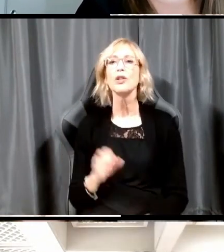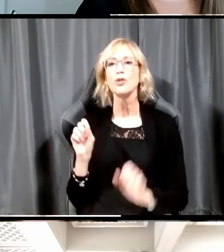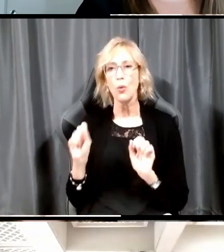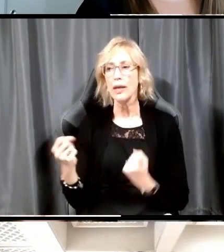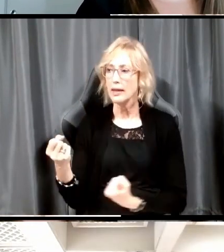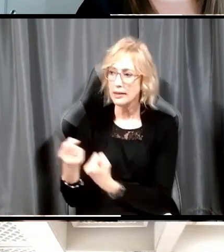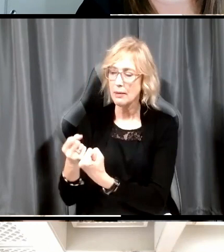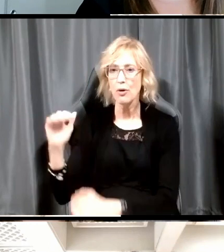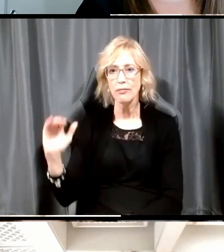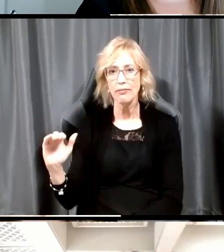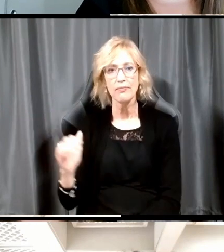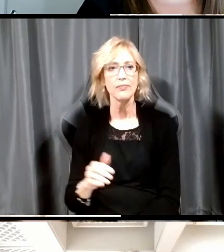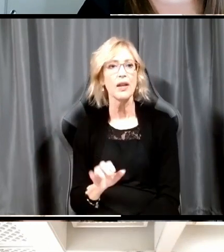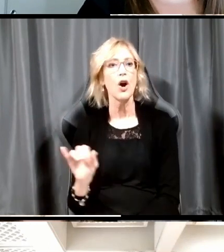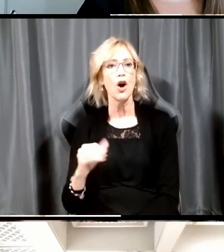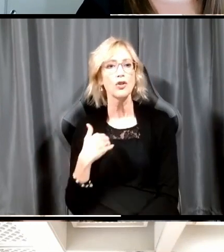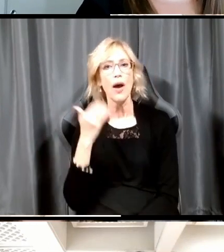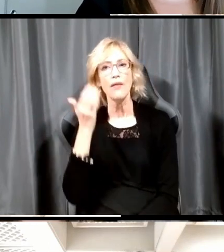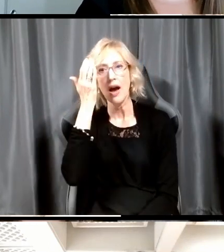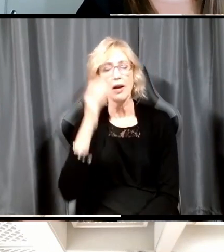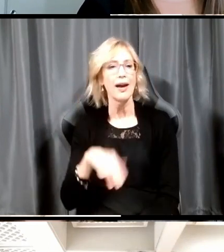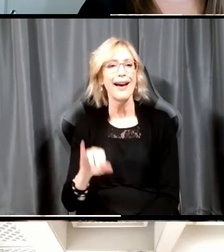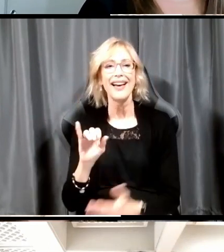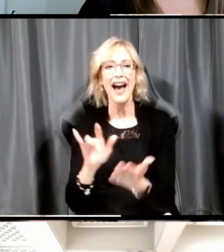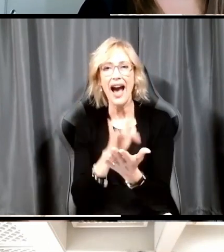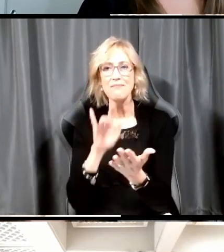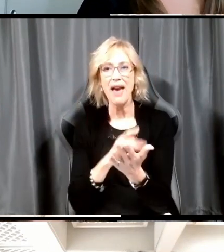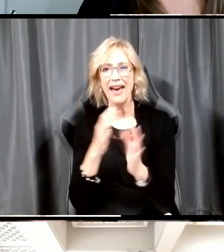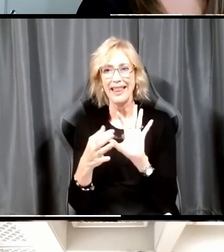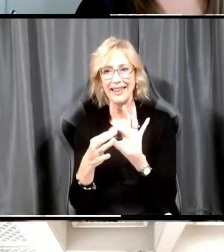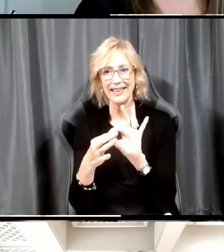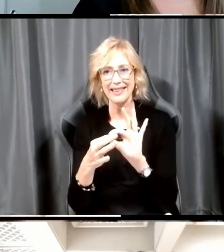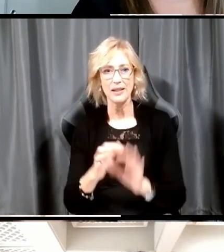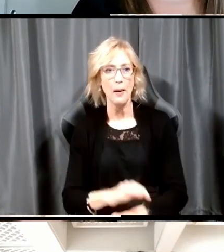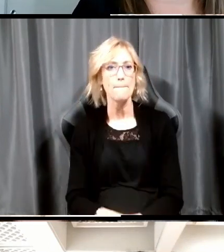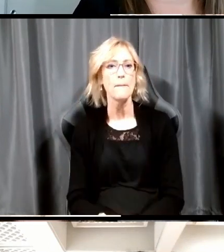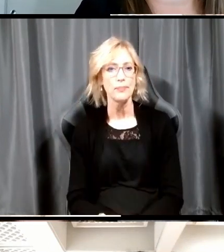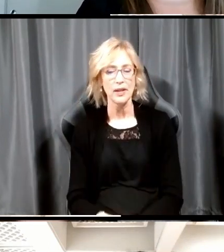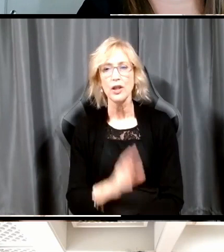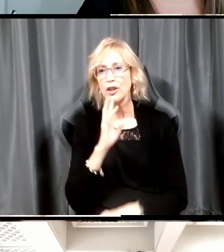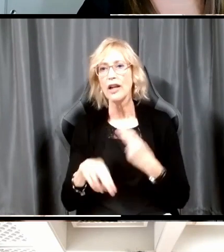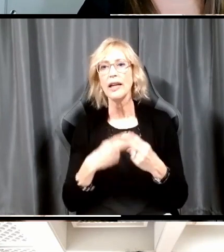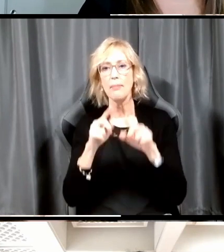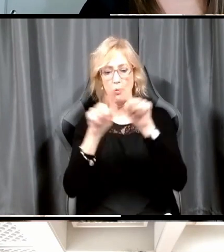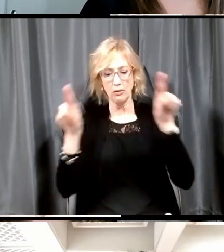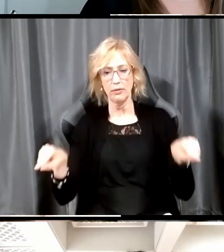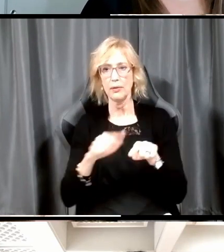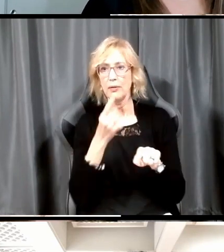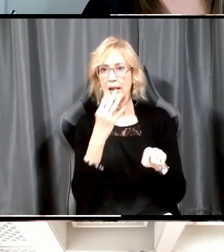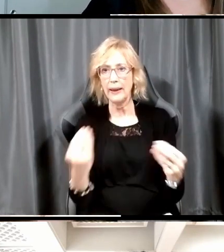Okay, and then we have iPad links. And again, you know, we talk about how the back screen or the lighted back screen helps our